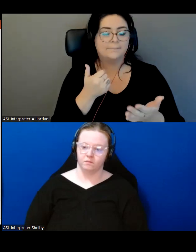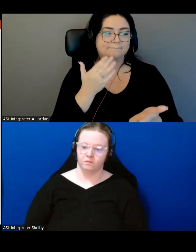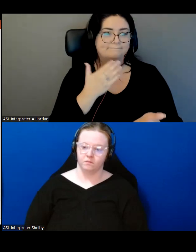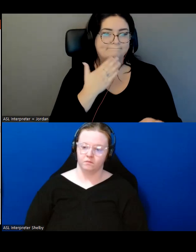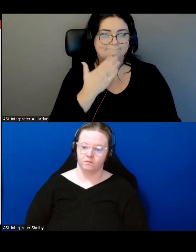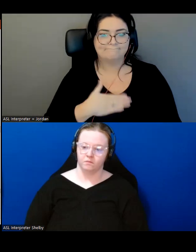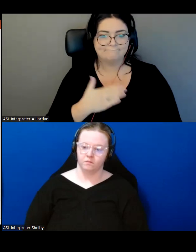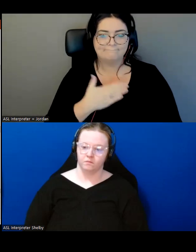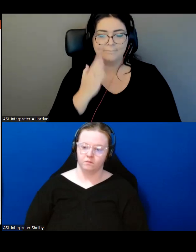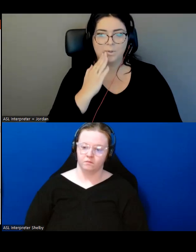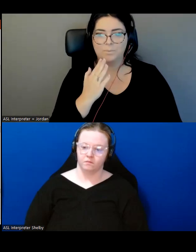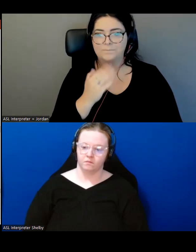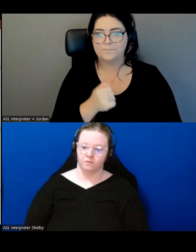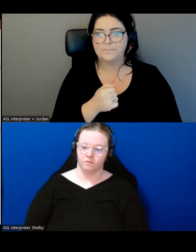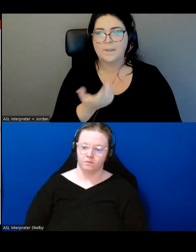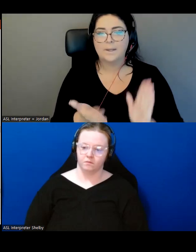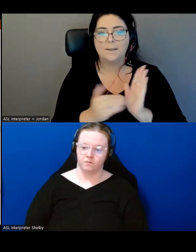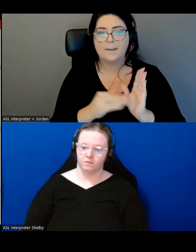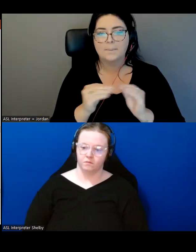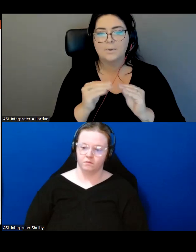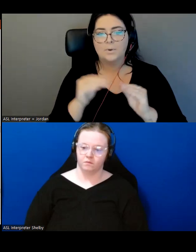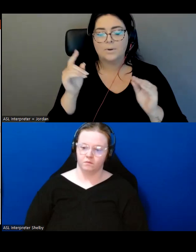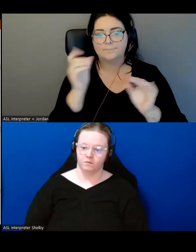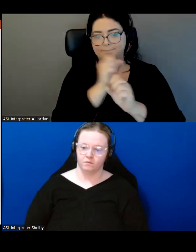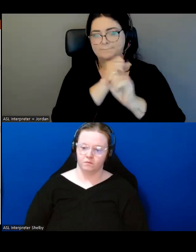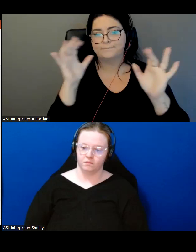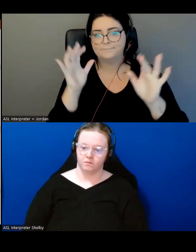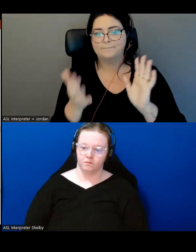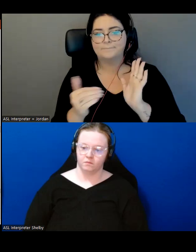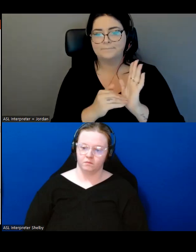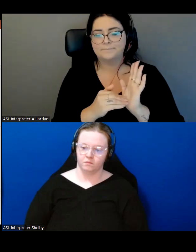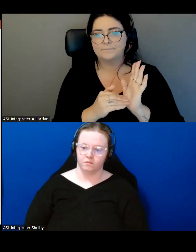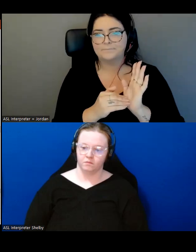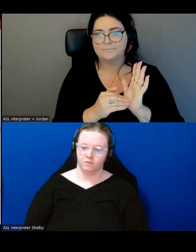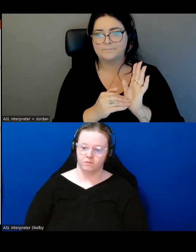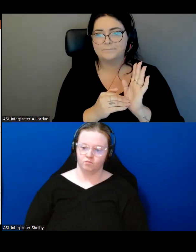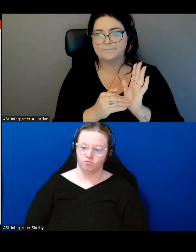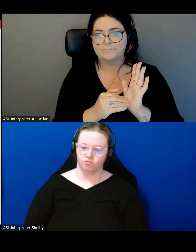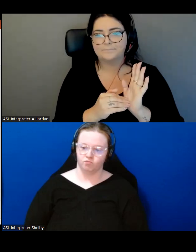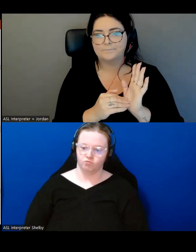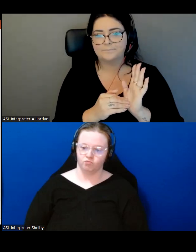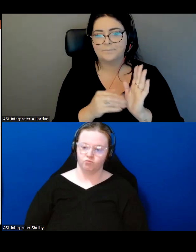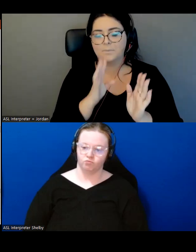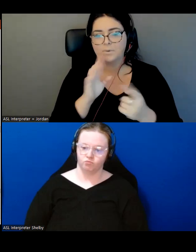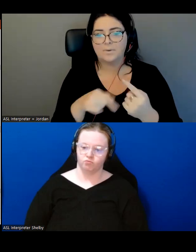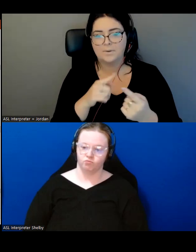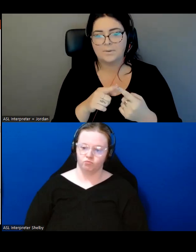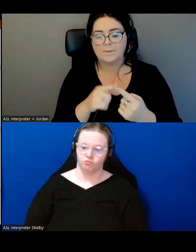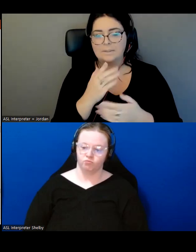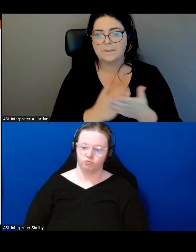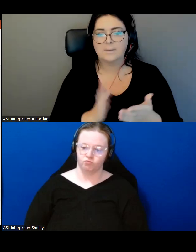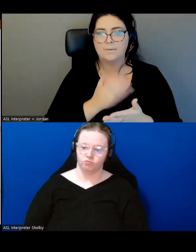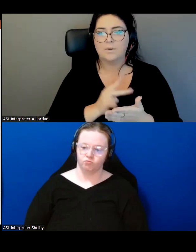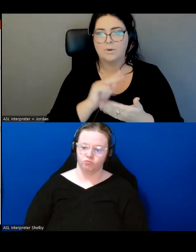you. But just to give you an idea, I wanted to maybe just quickly talk about some of the projects that